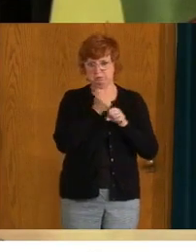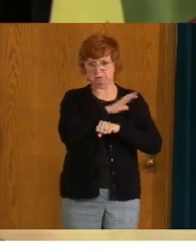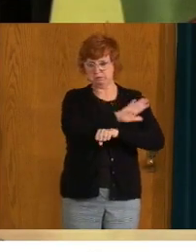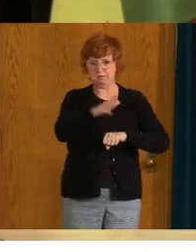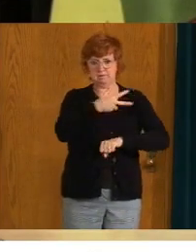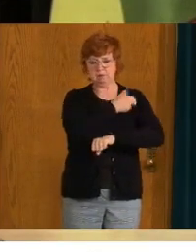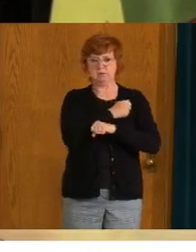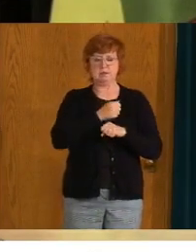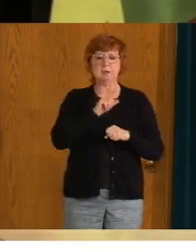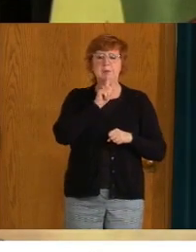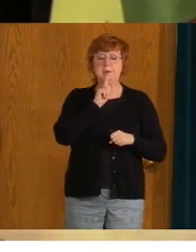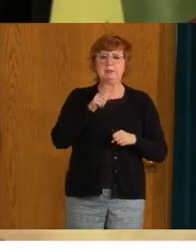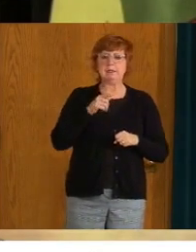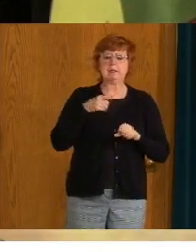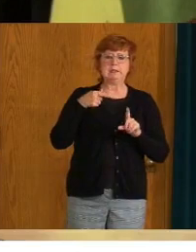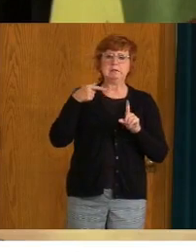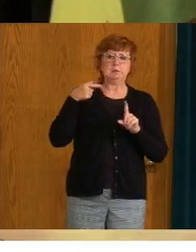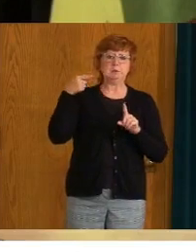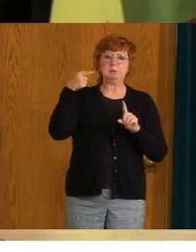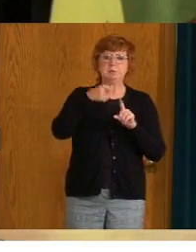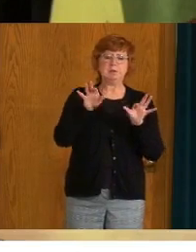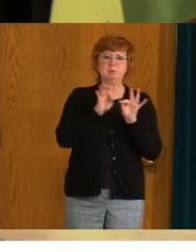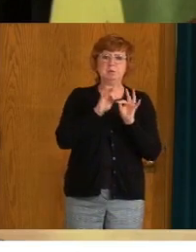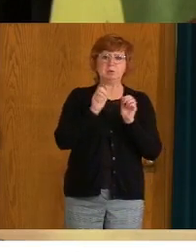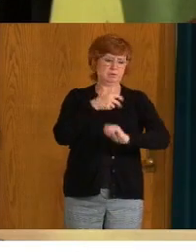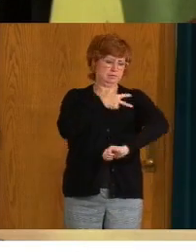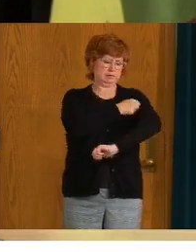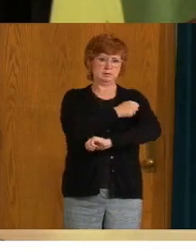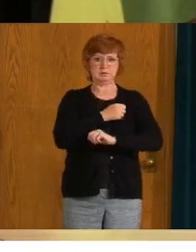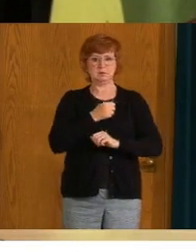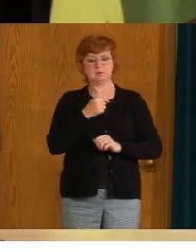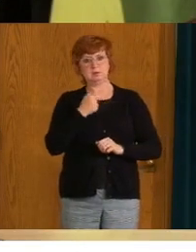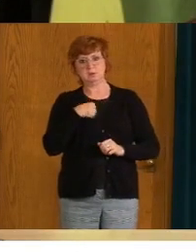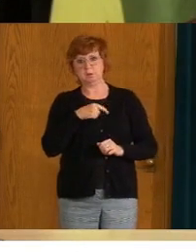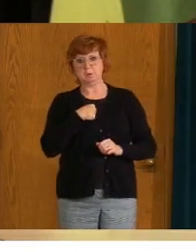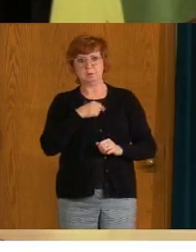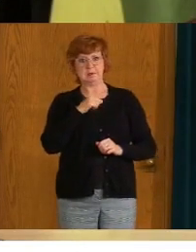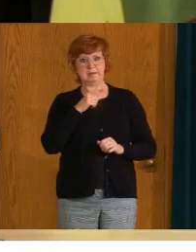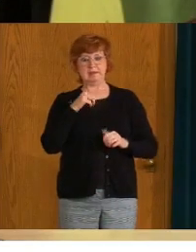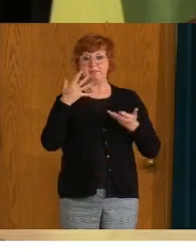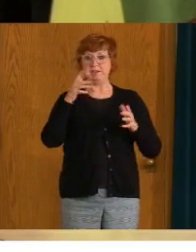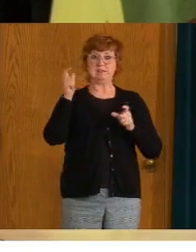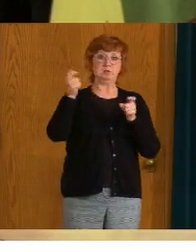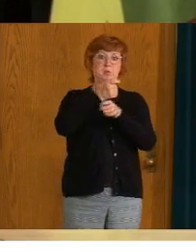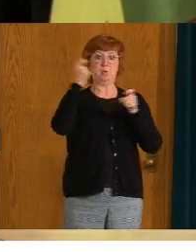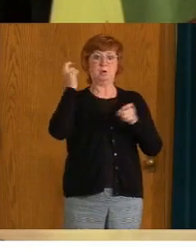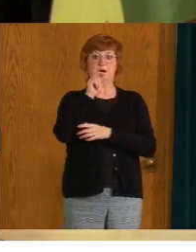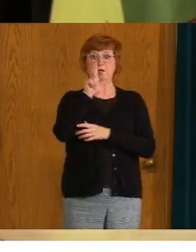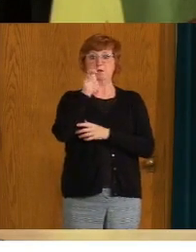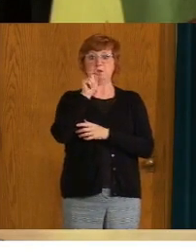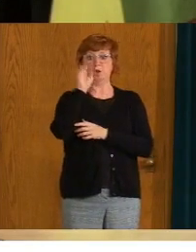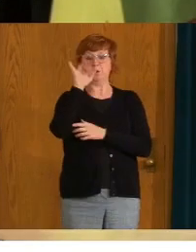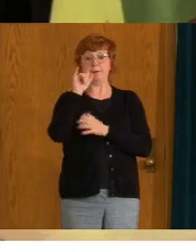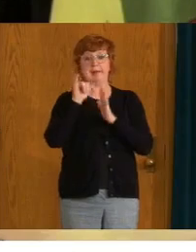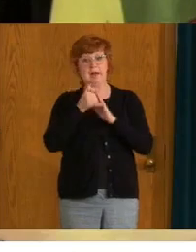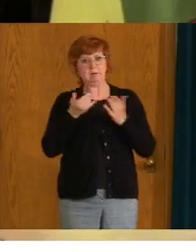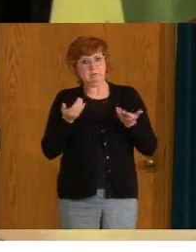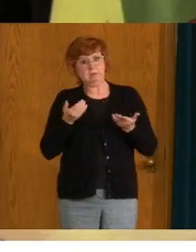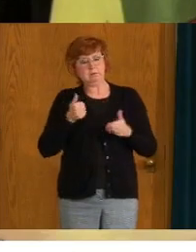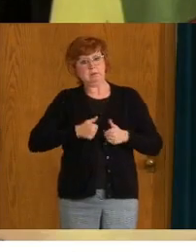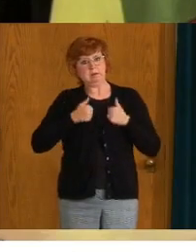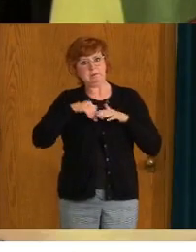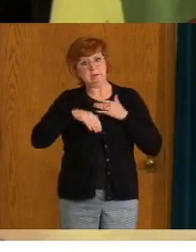getting vaccinated and having the opportunity to get vaccinated. In this province, 92% of our new COVID cases are